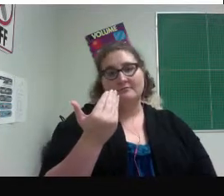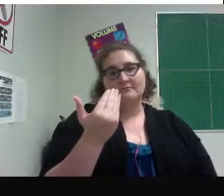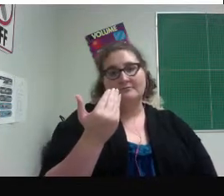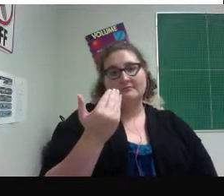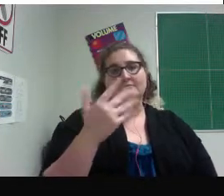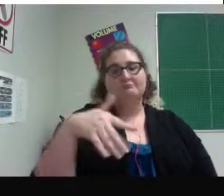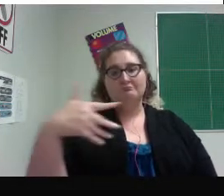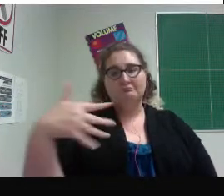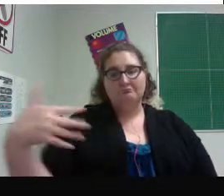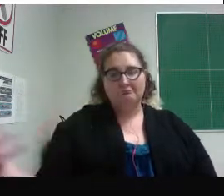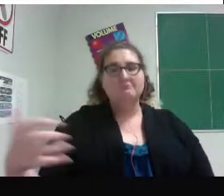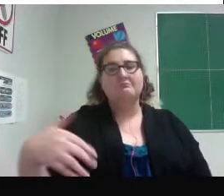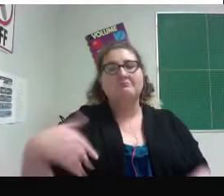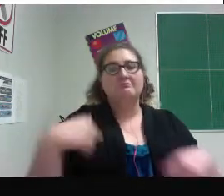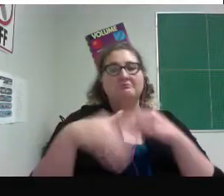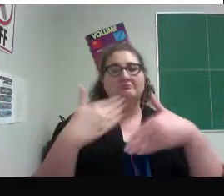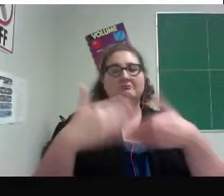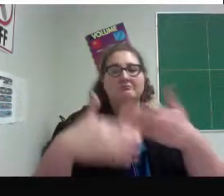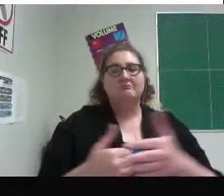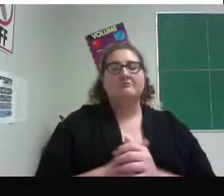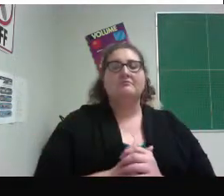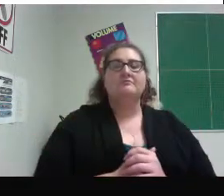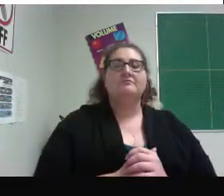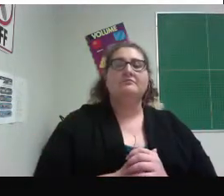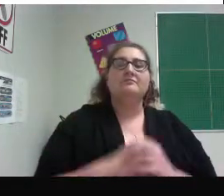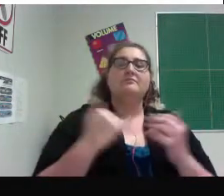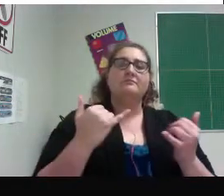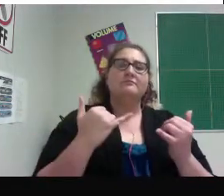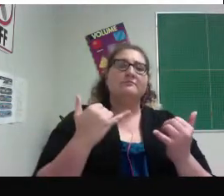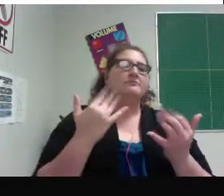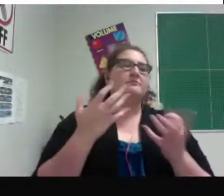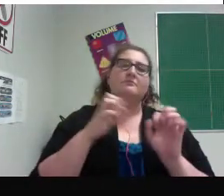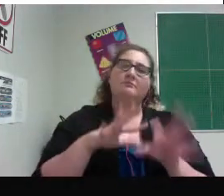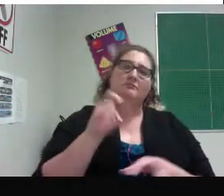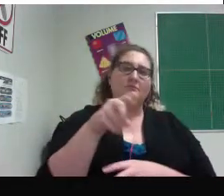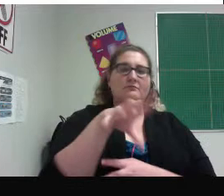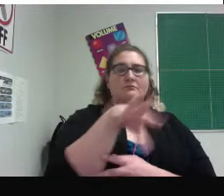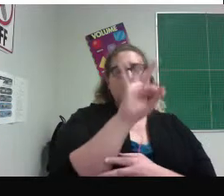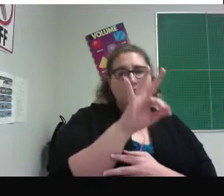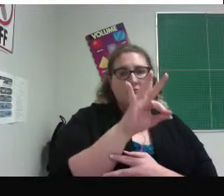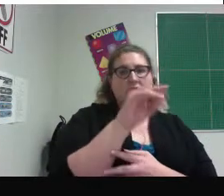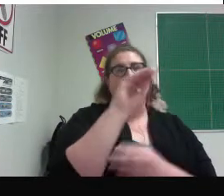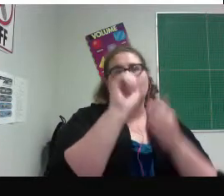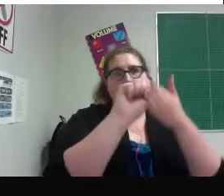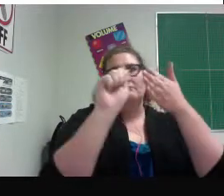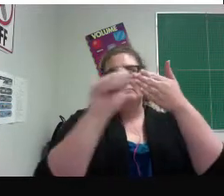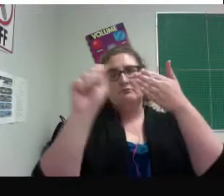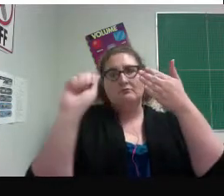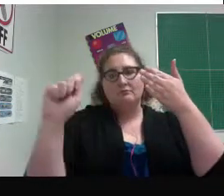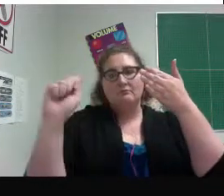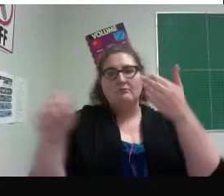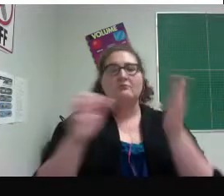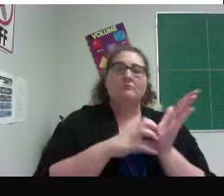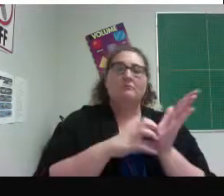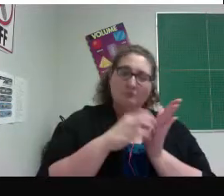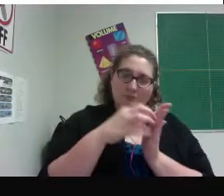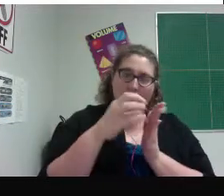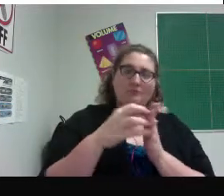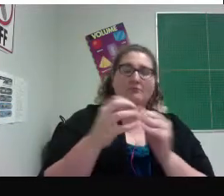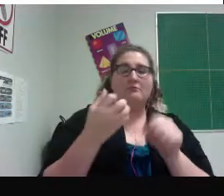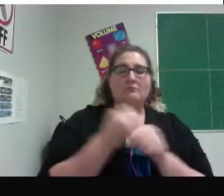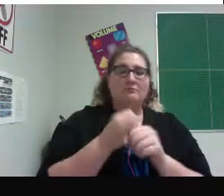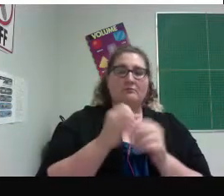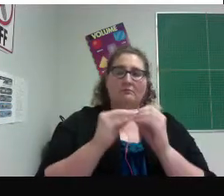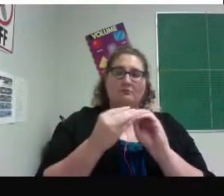13, 15, blah, blah, blah. It keeps going. Okay, now I don't want to have to find the first 30 odd numbers and type them in